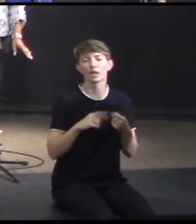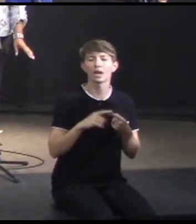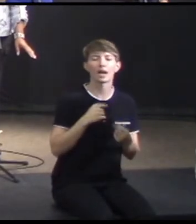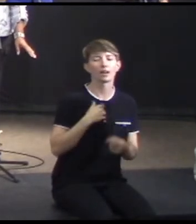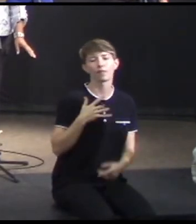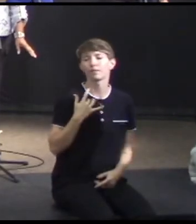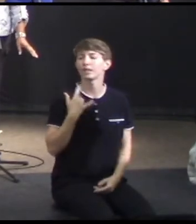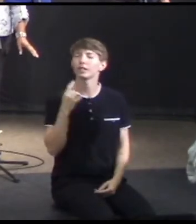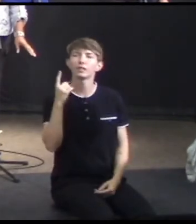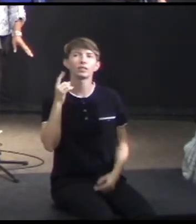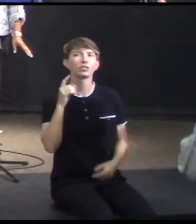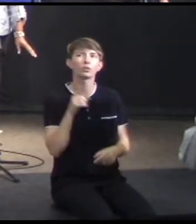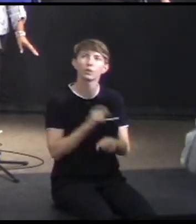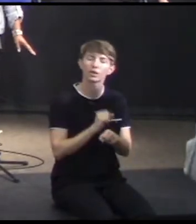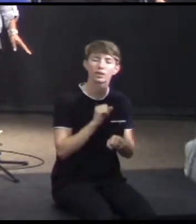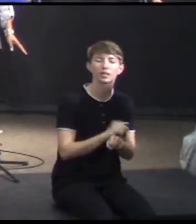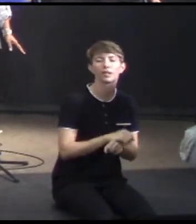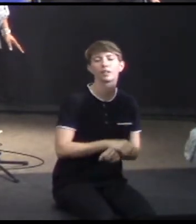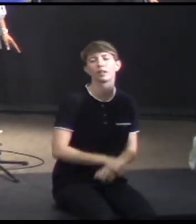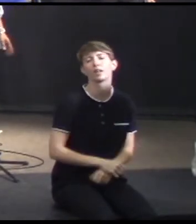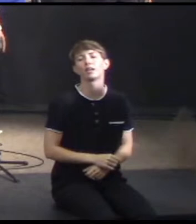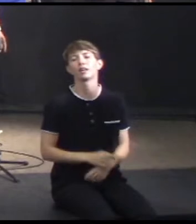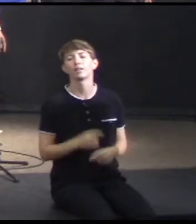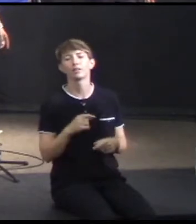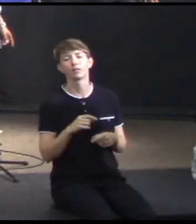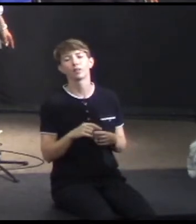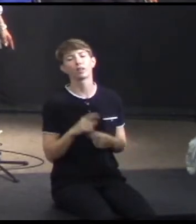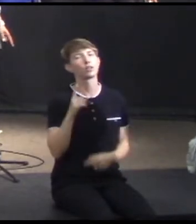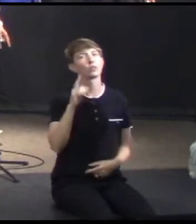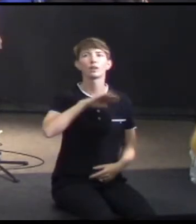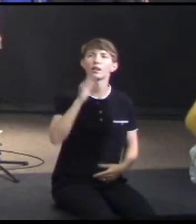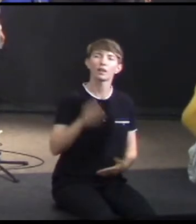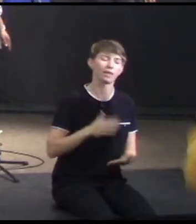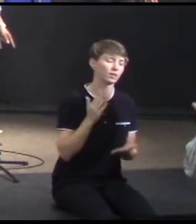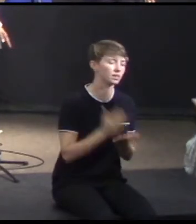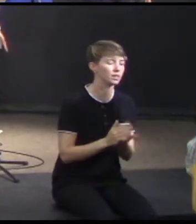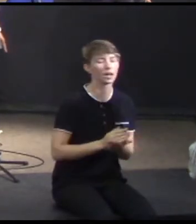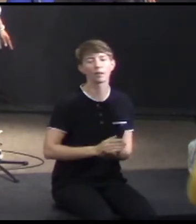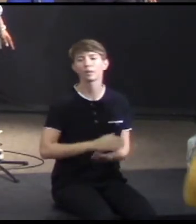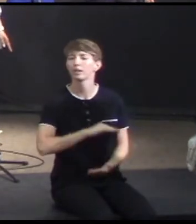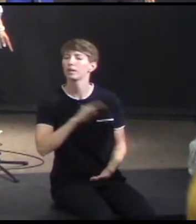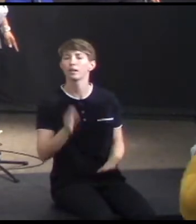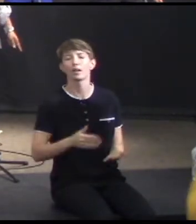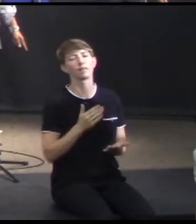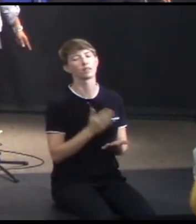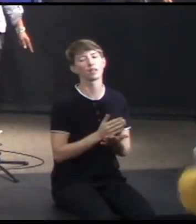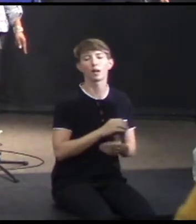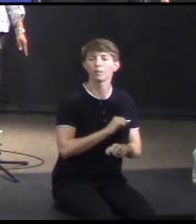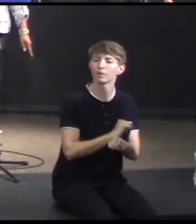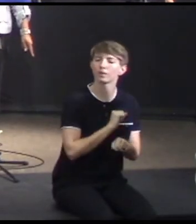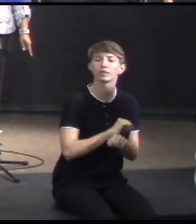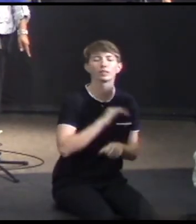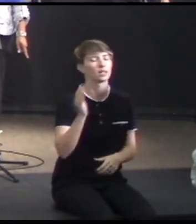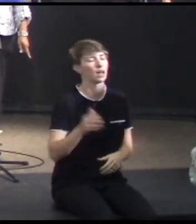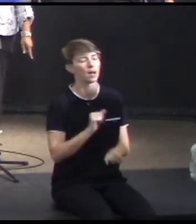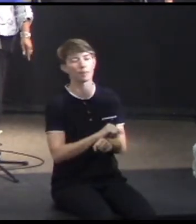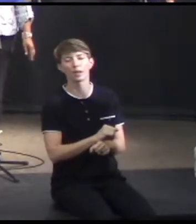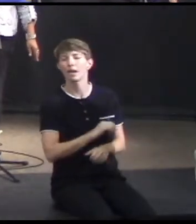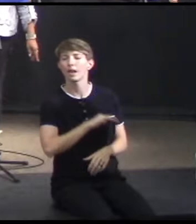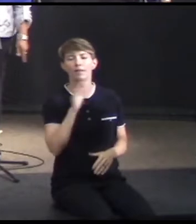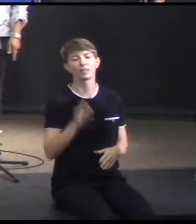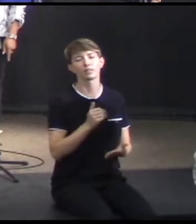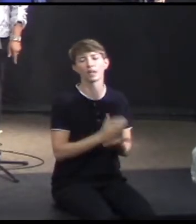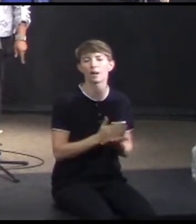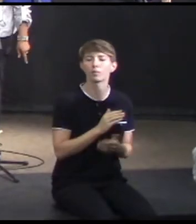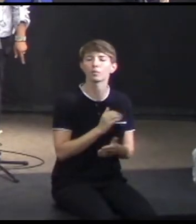Even when I don't feel it, you're working. You never stop, you never stop working. You never stop,